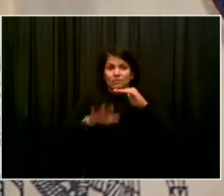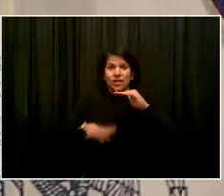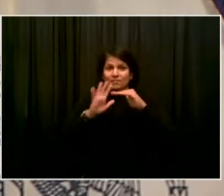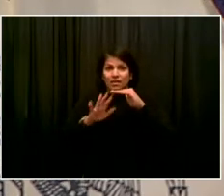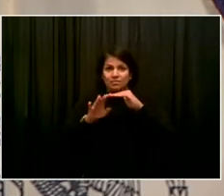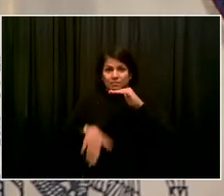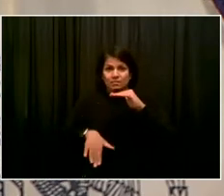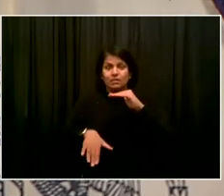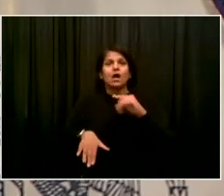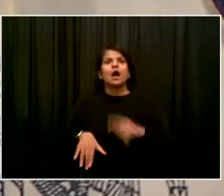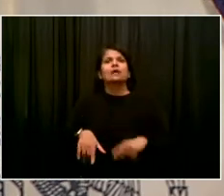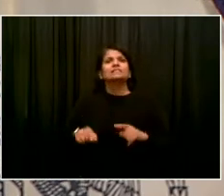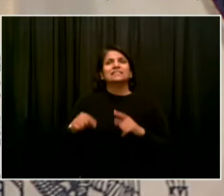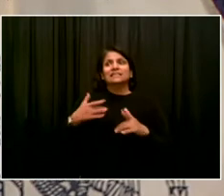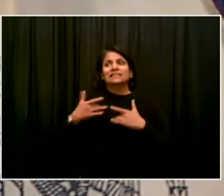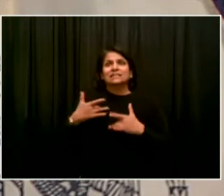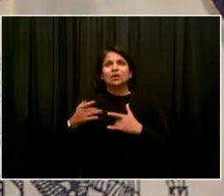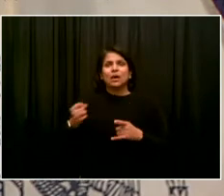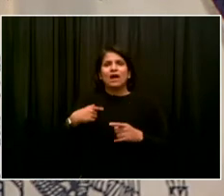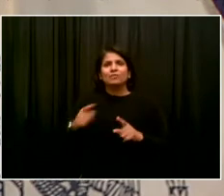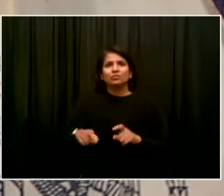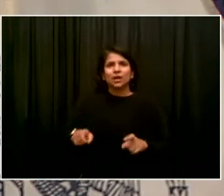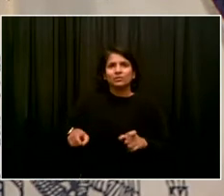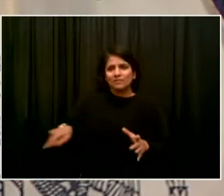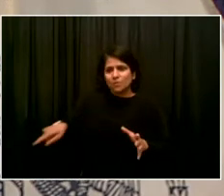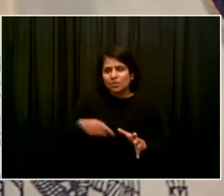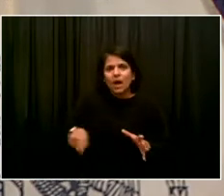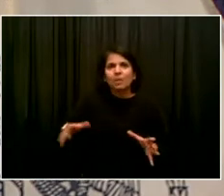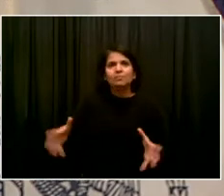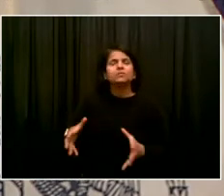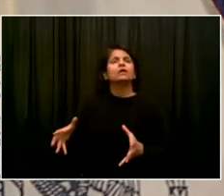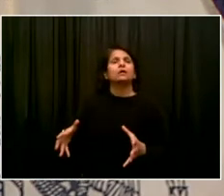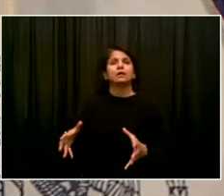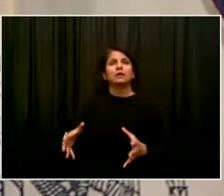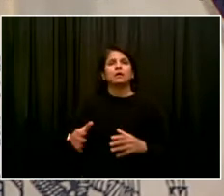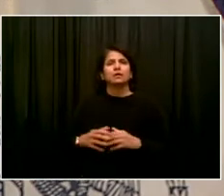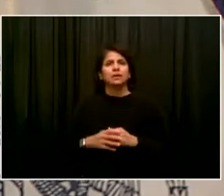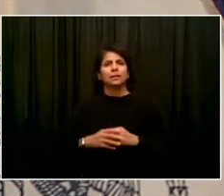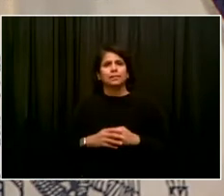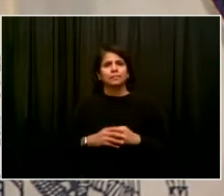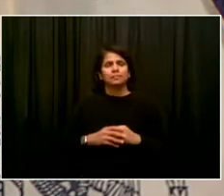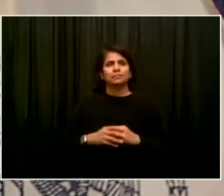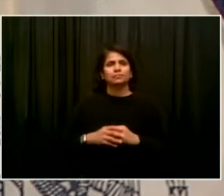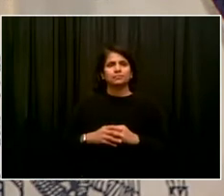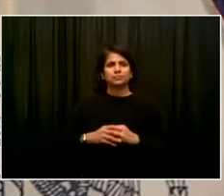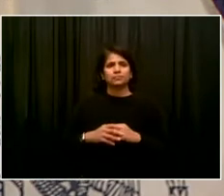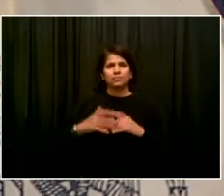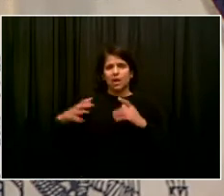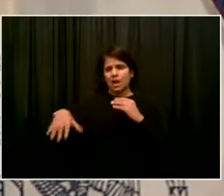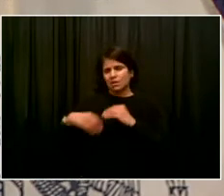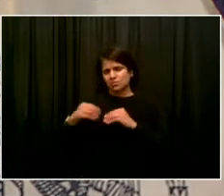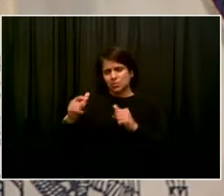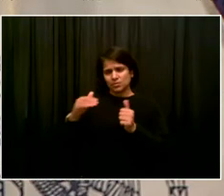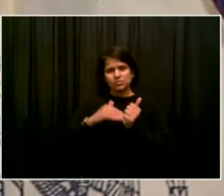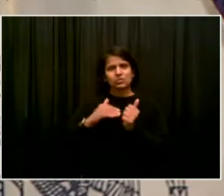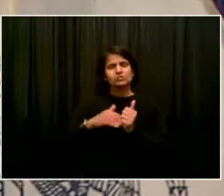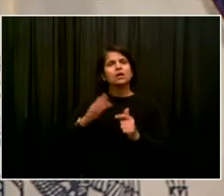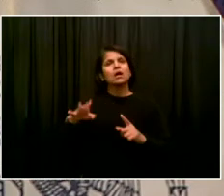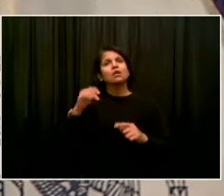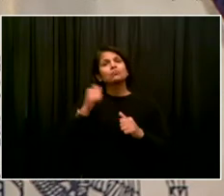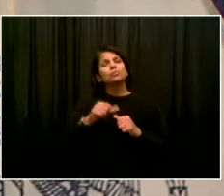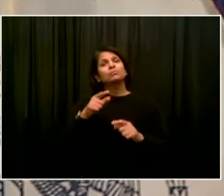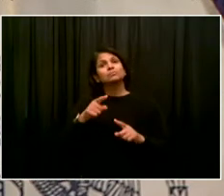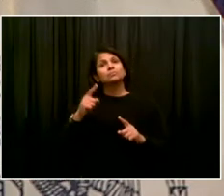But let's frame it, first of all, from the advice perspective. Dr. Katz, if a parent of a younger, you know, one of the youngest